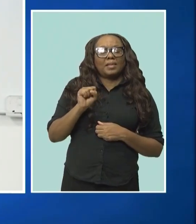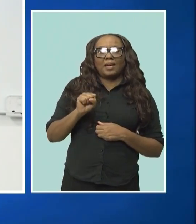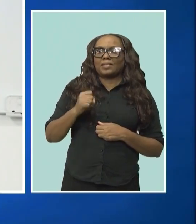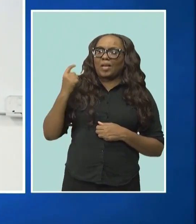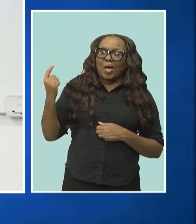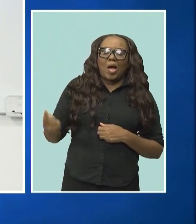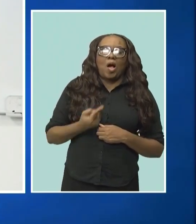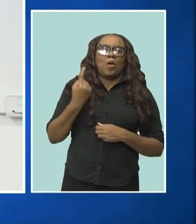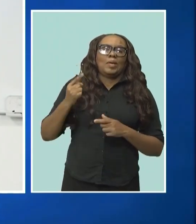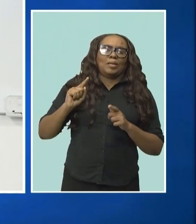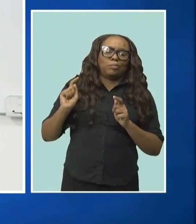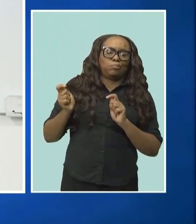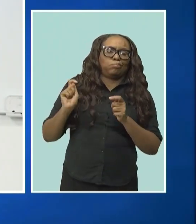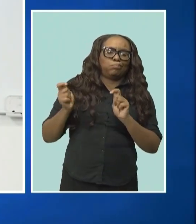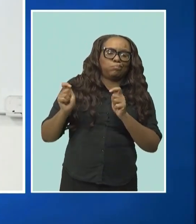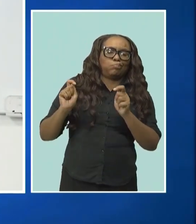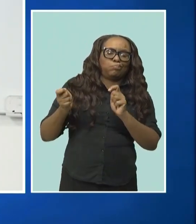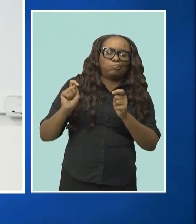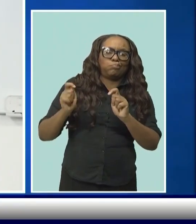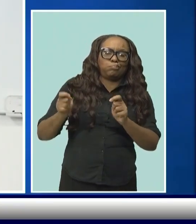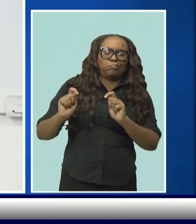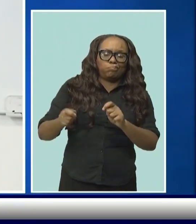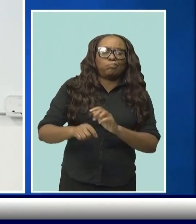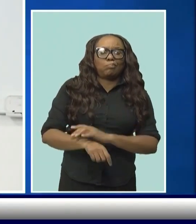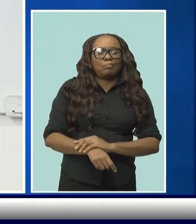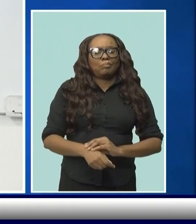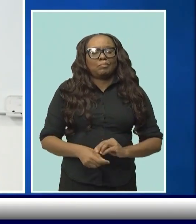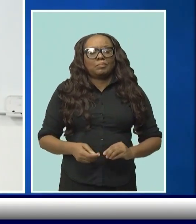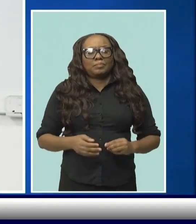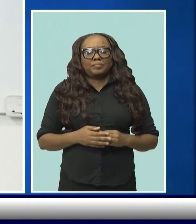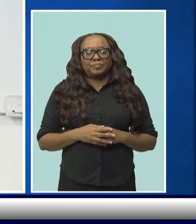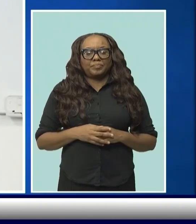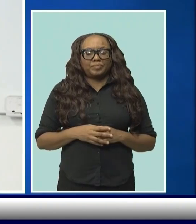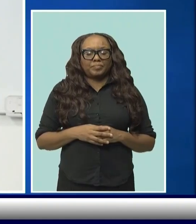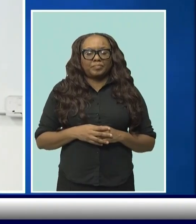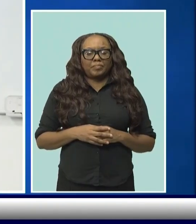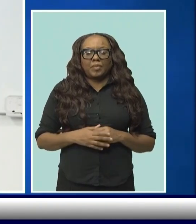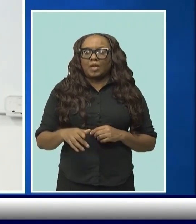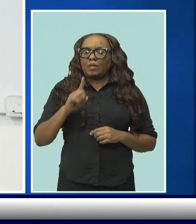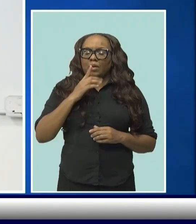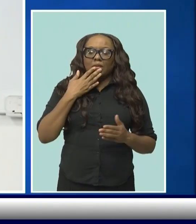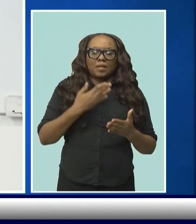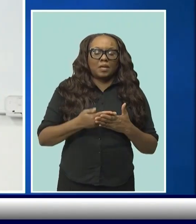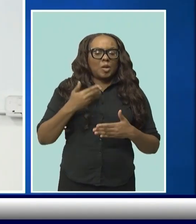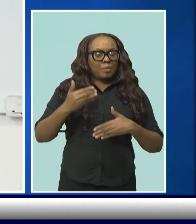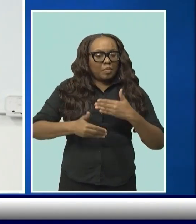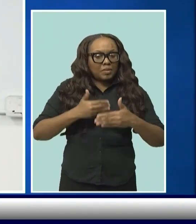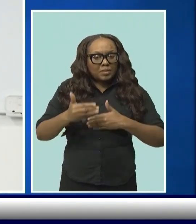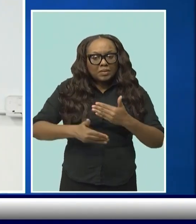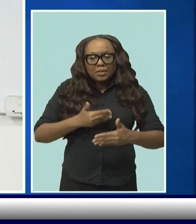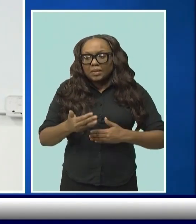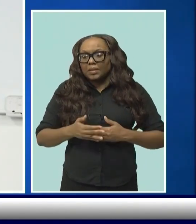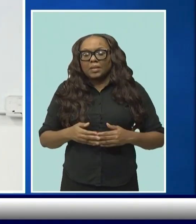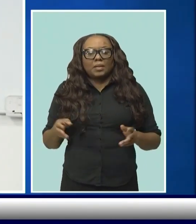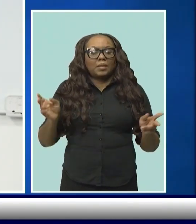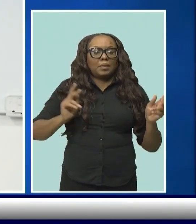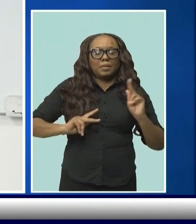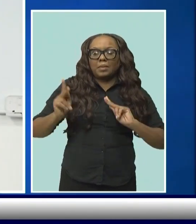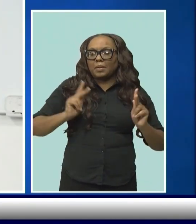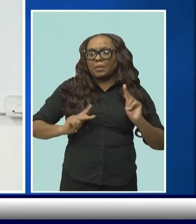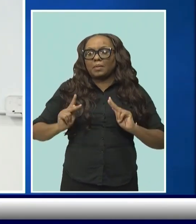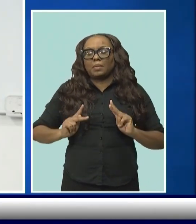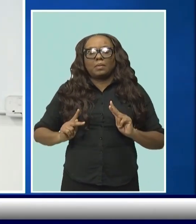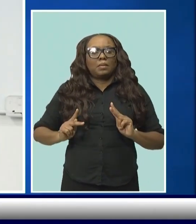the market where entrepreneurship is concerned. It is a dynamic process. Entrepreneurs are becoming